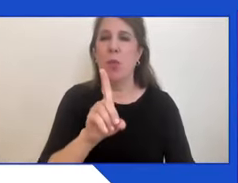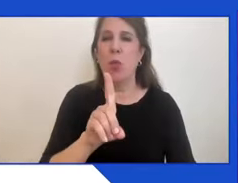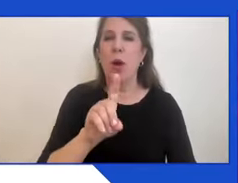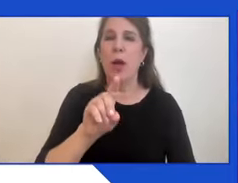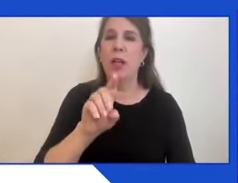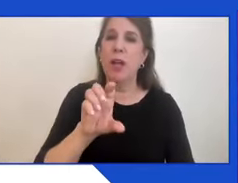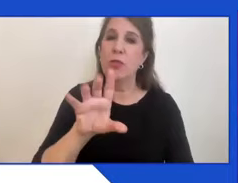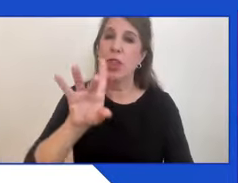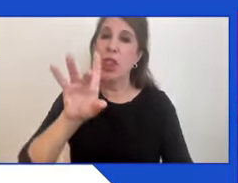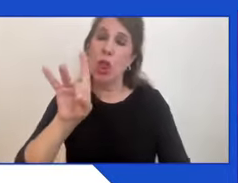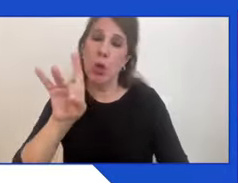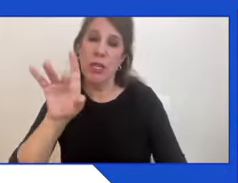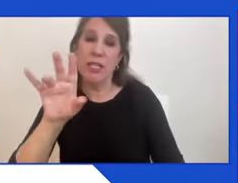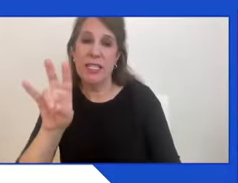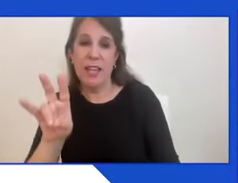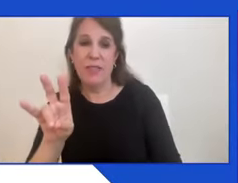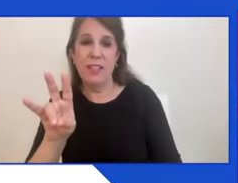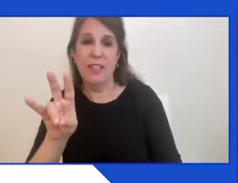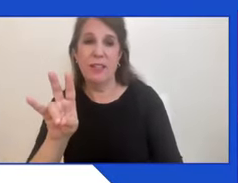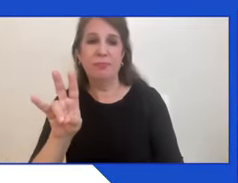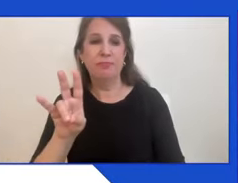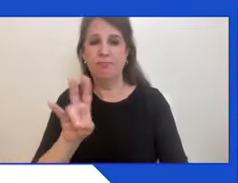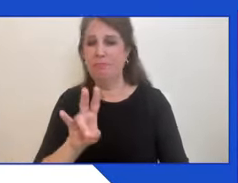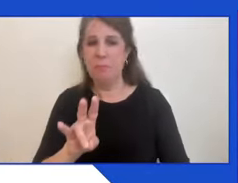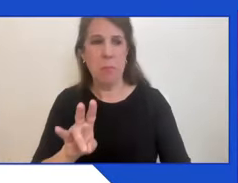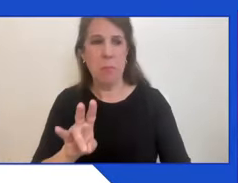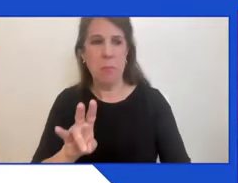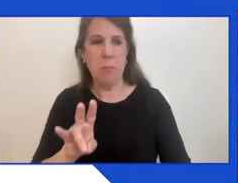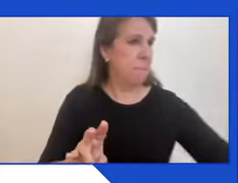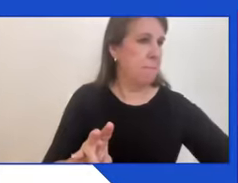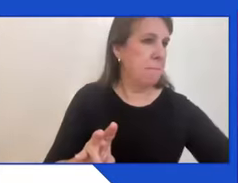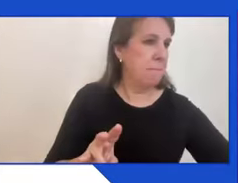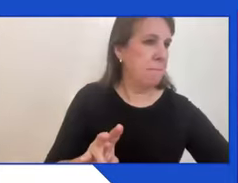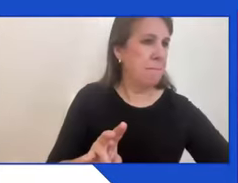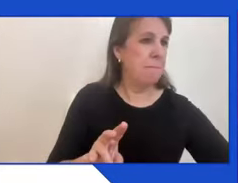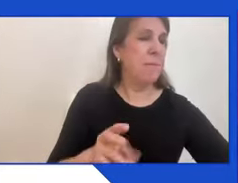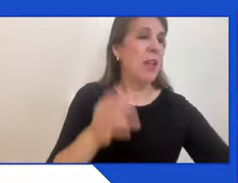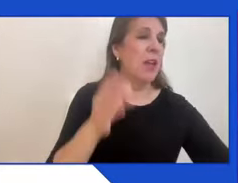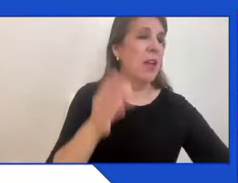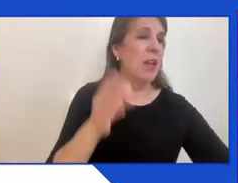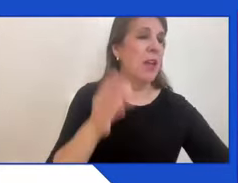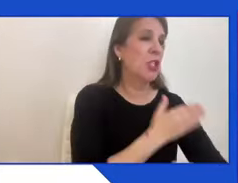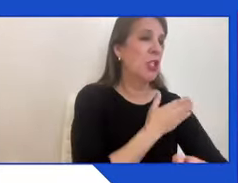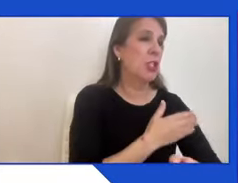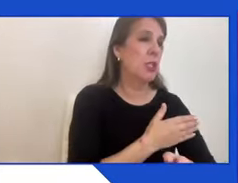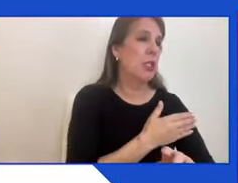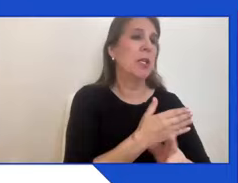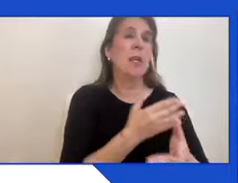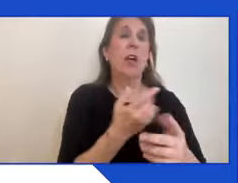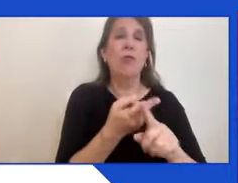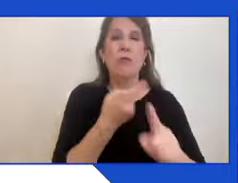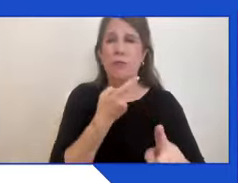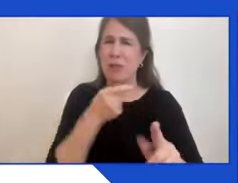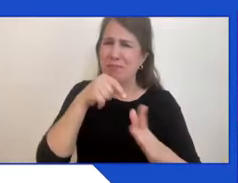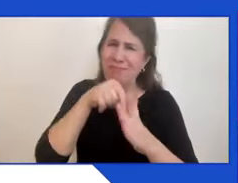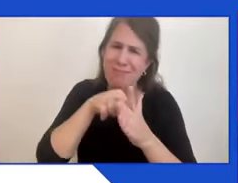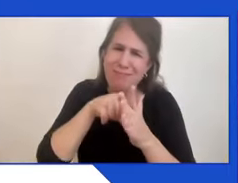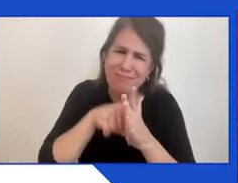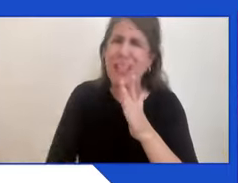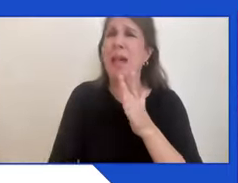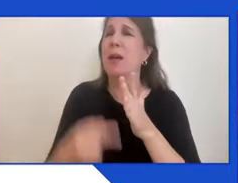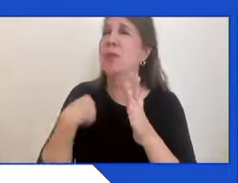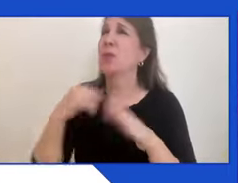Hama'alot Mima'akim Karaticha Adonai. Out of the depths have we called you, O